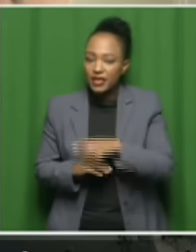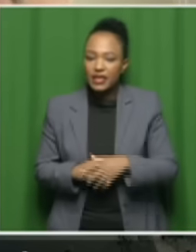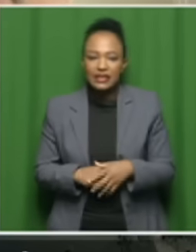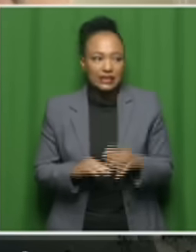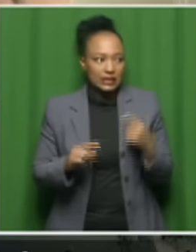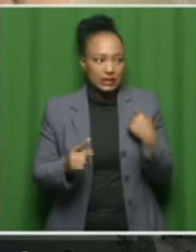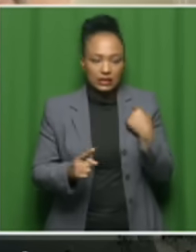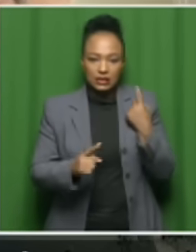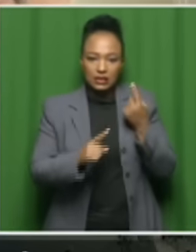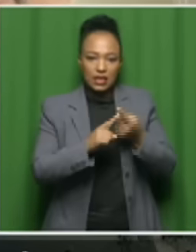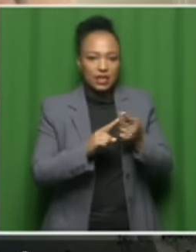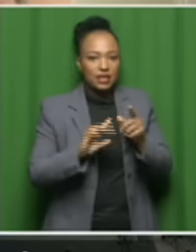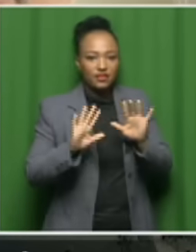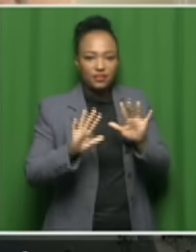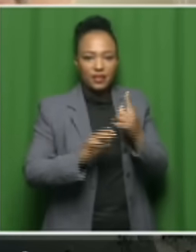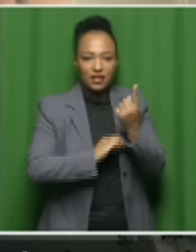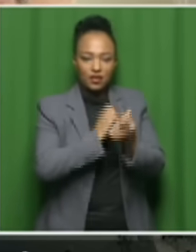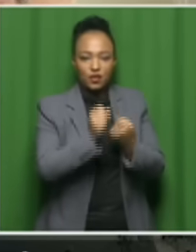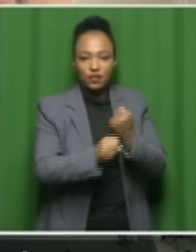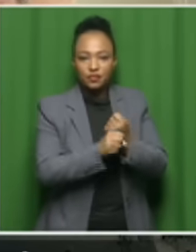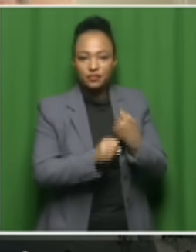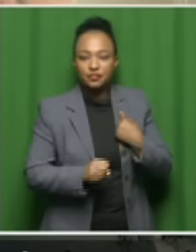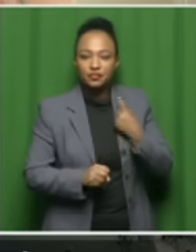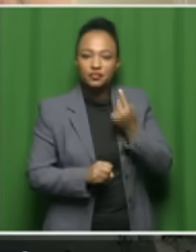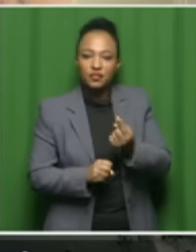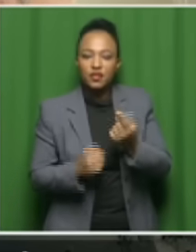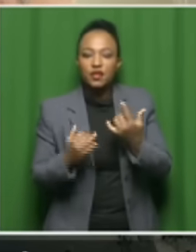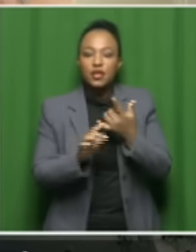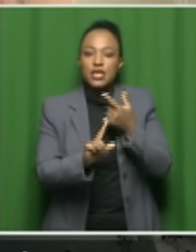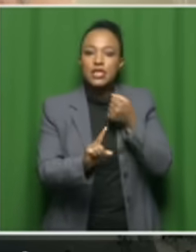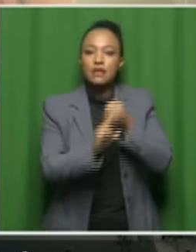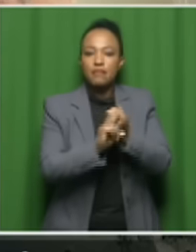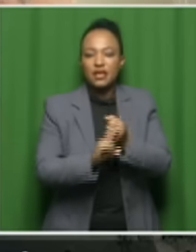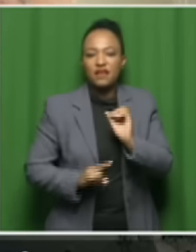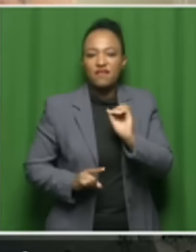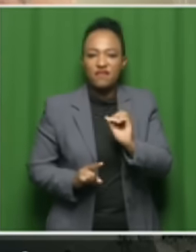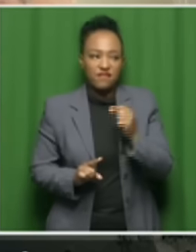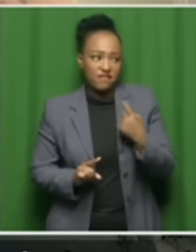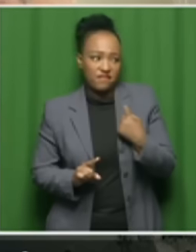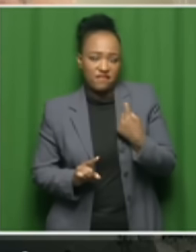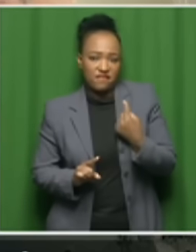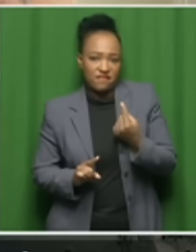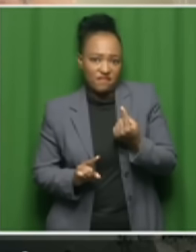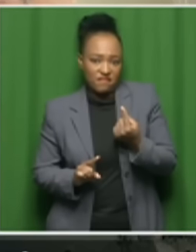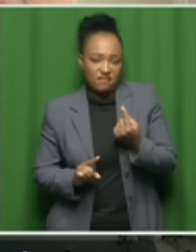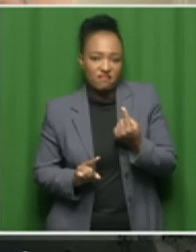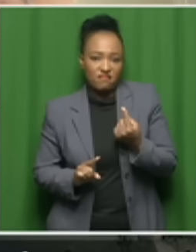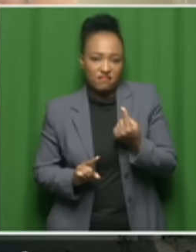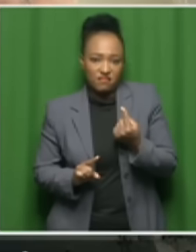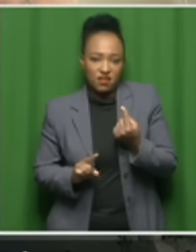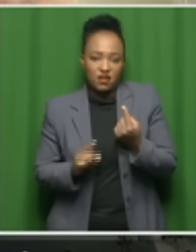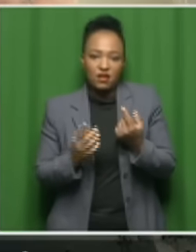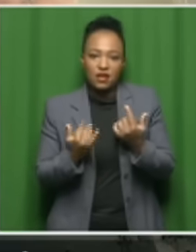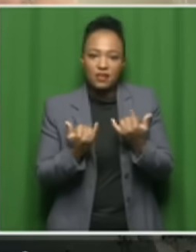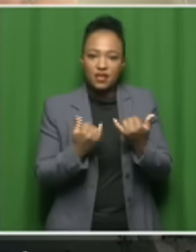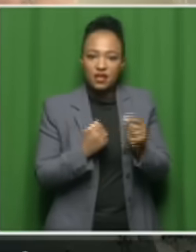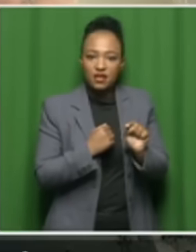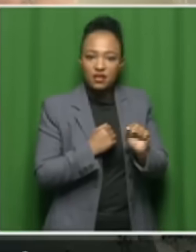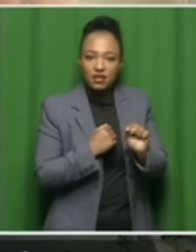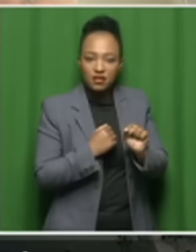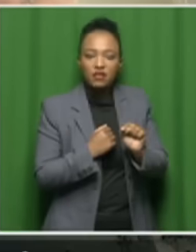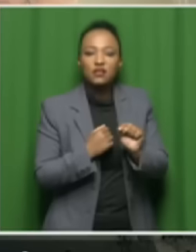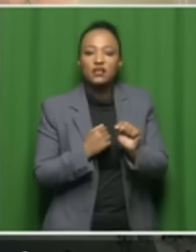10 years, and a lot of people have been impacted in the meantime. So perhaps maybe talk to us